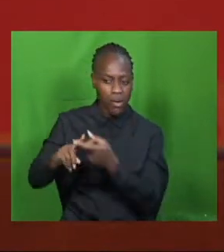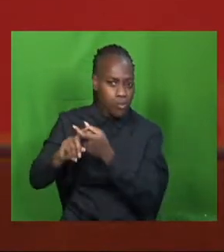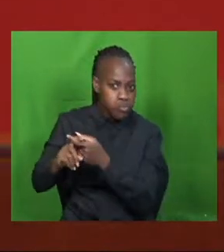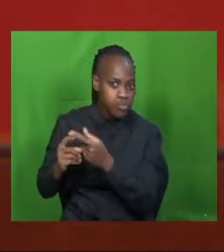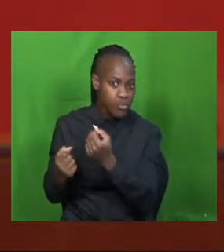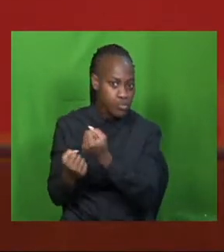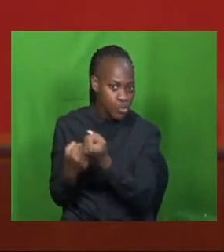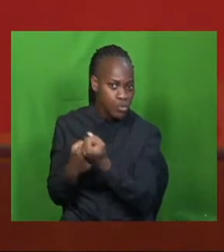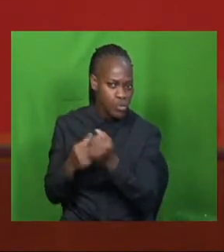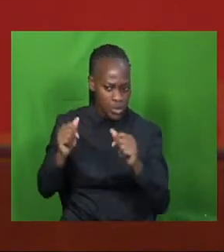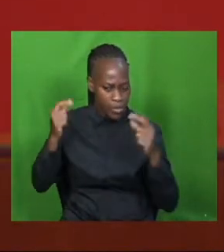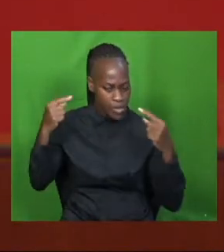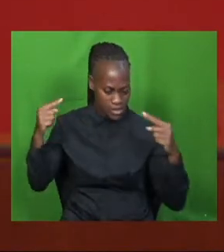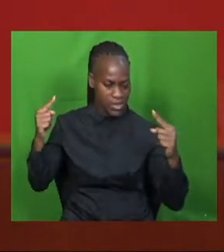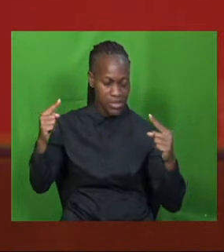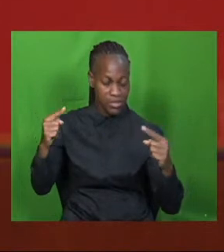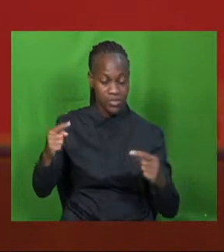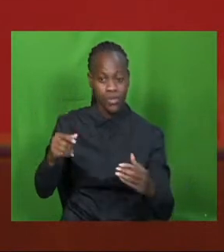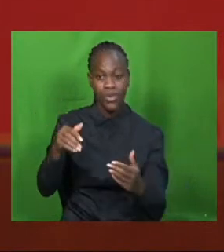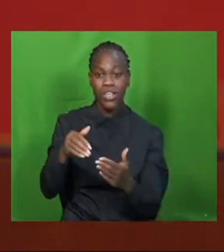Haruna Idris. Mr.